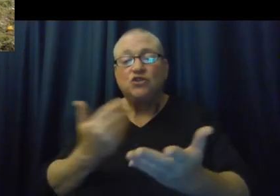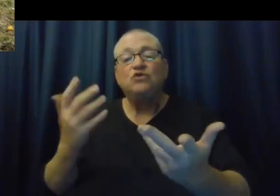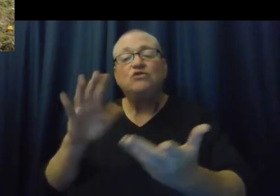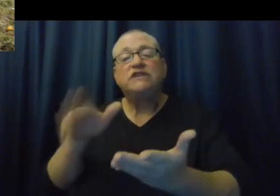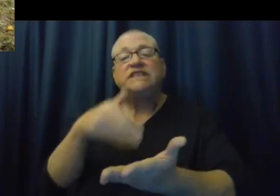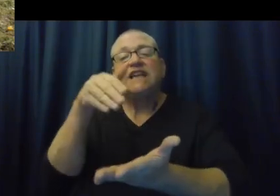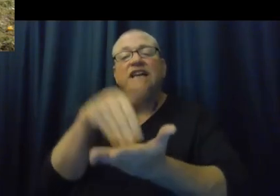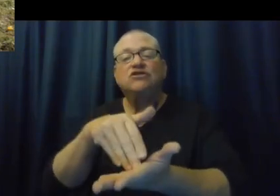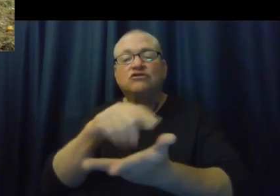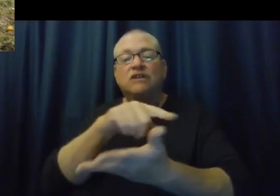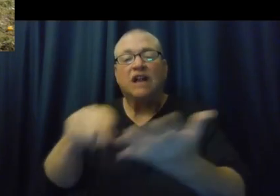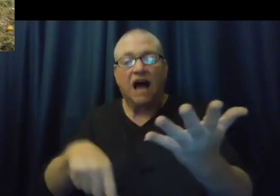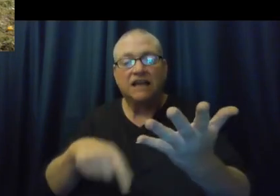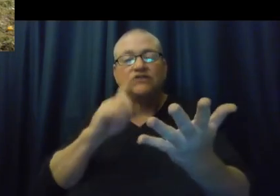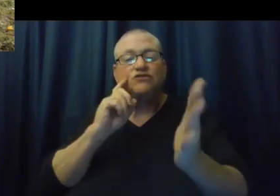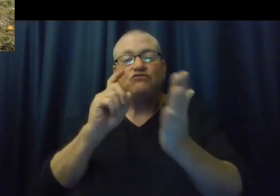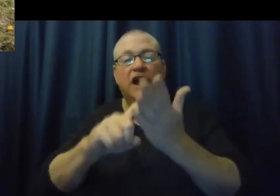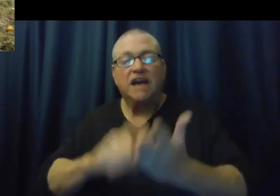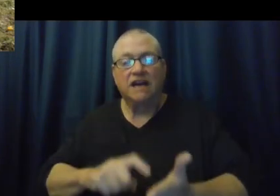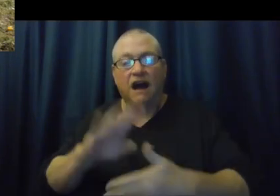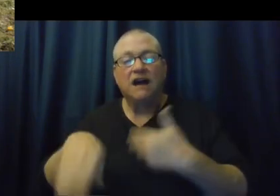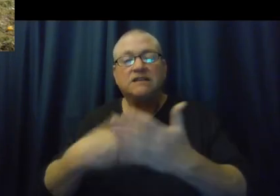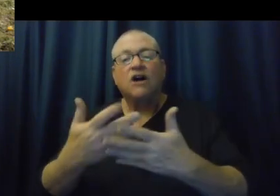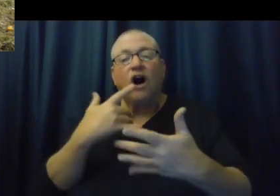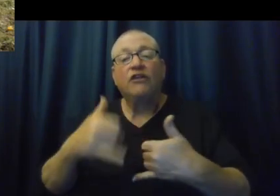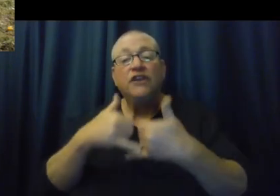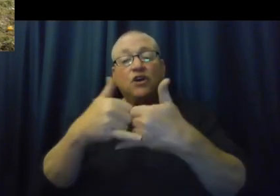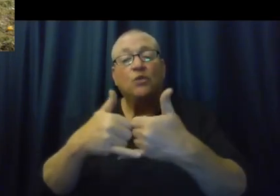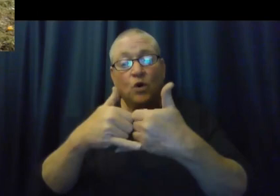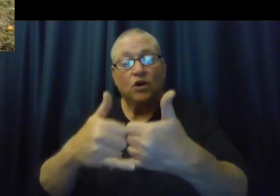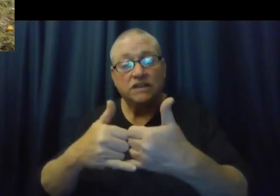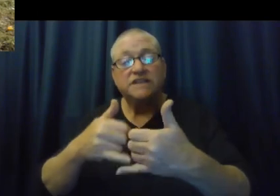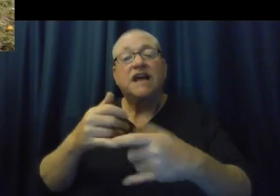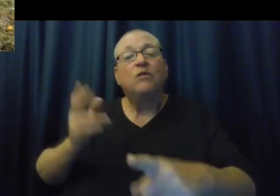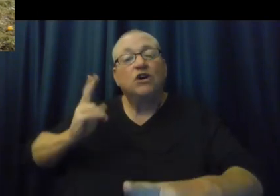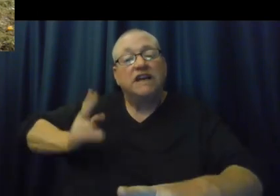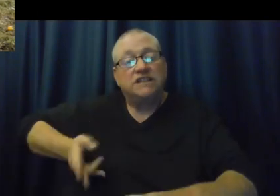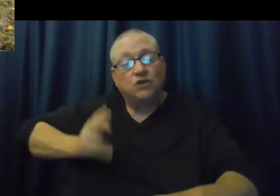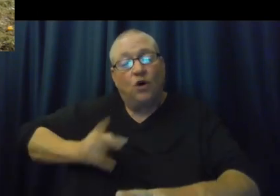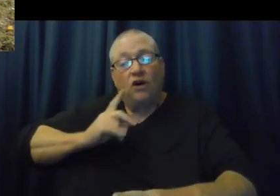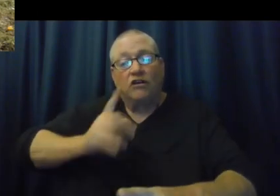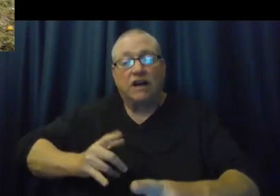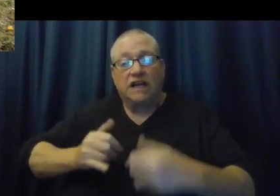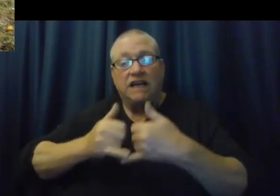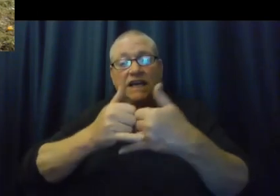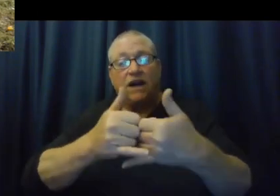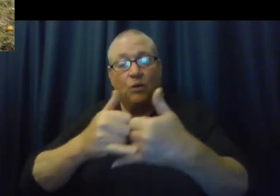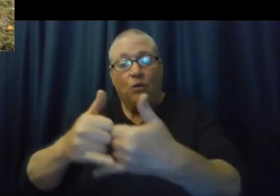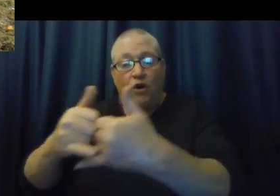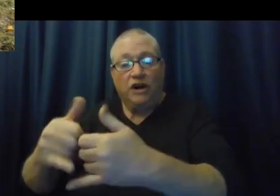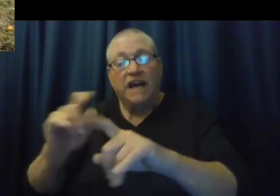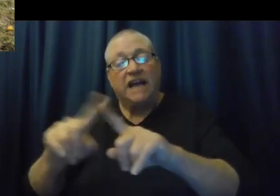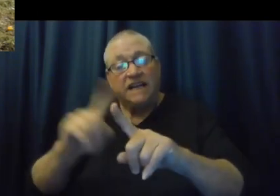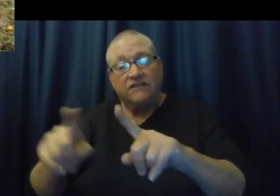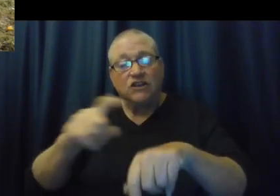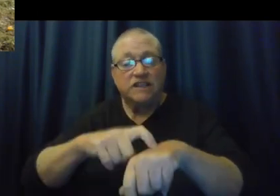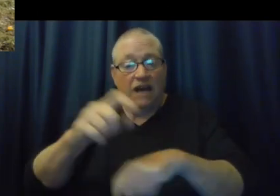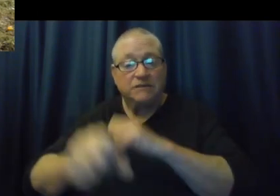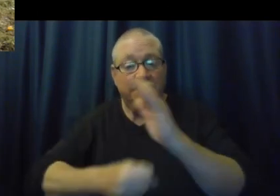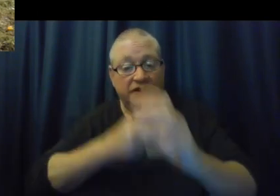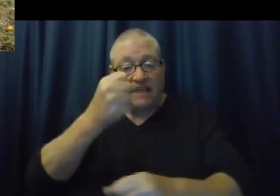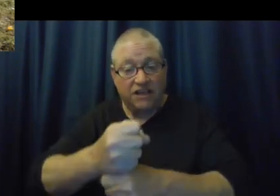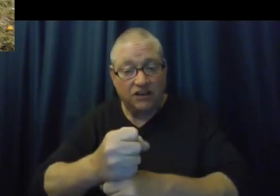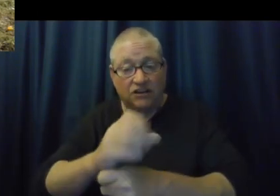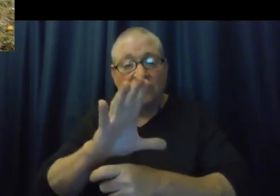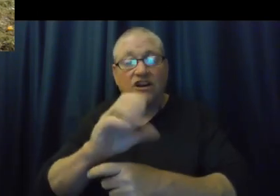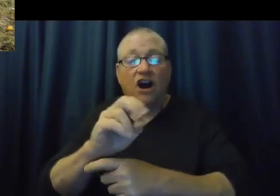the campus-wide awards that were historically presented at different events at different times of the year, such as convocation, the